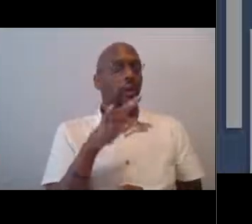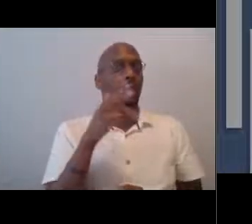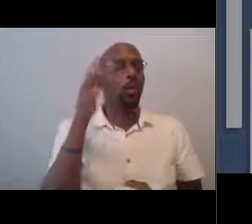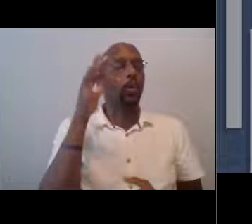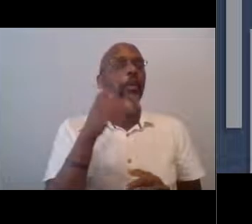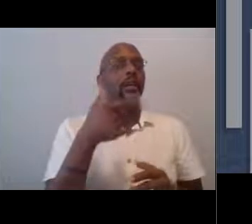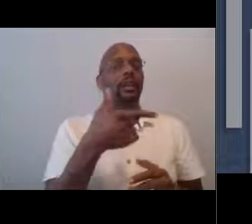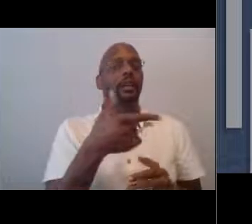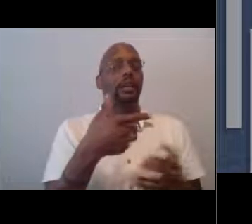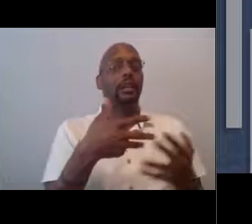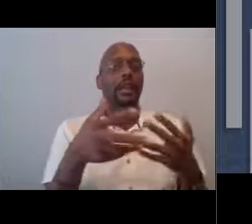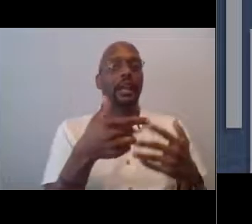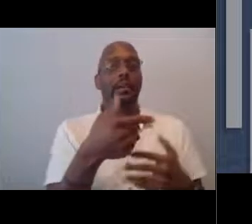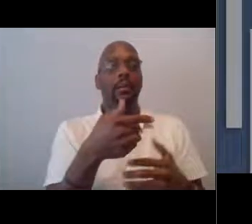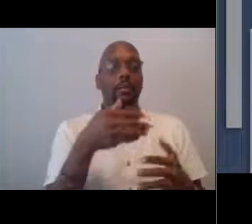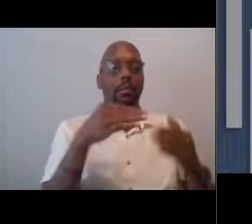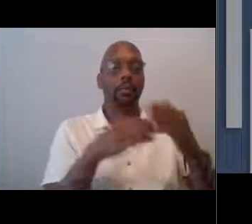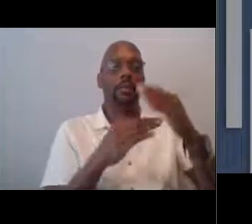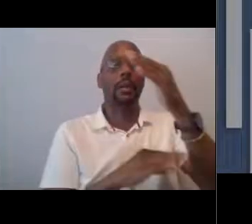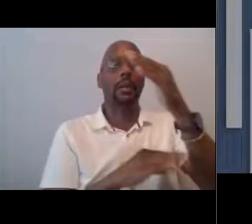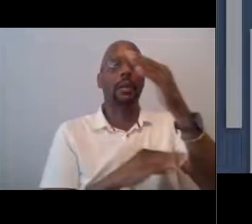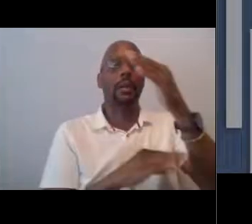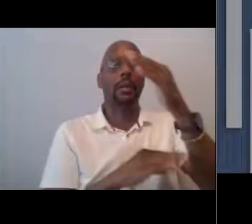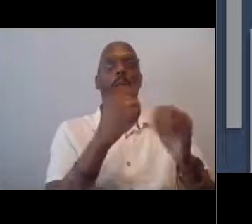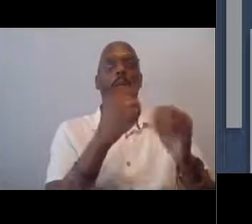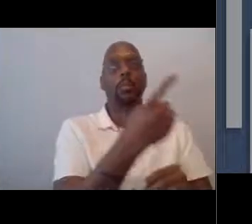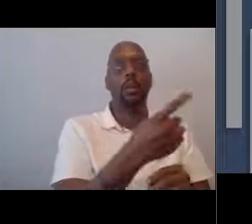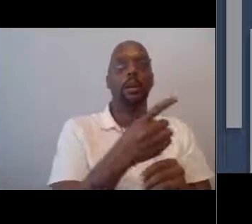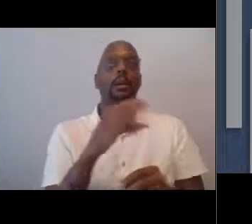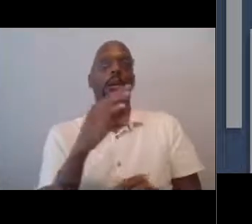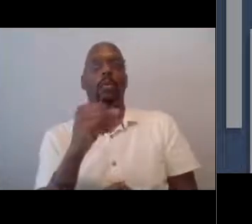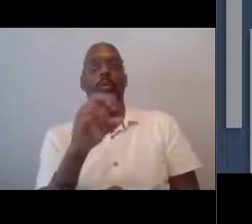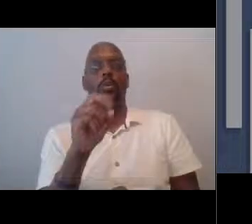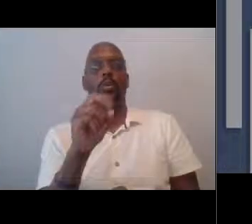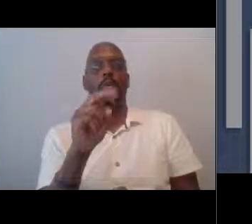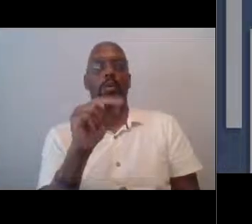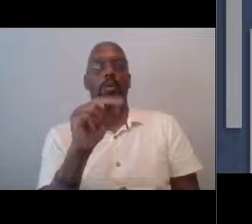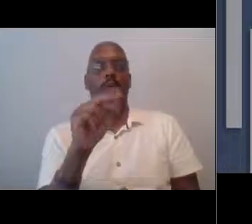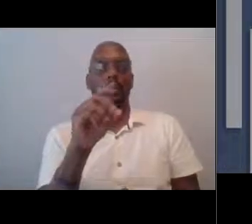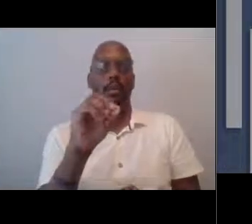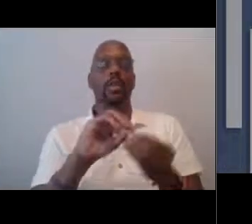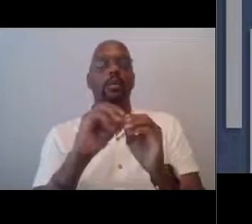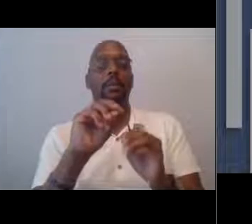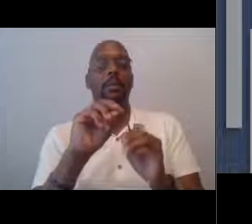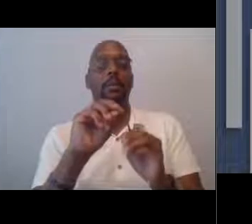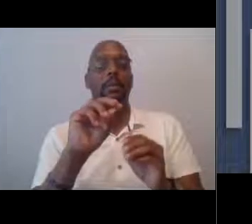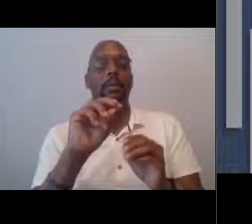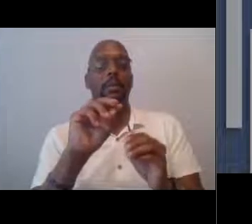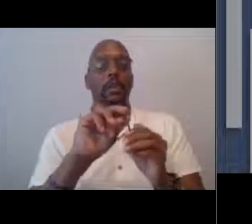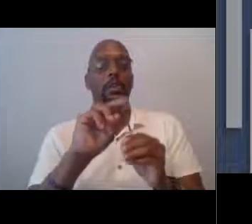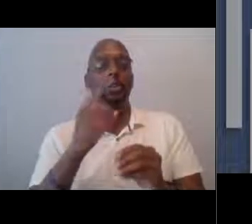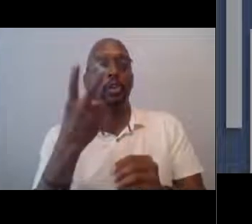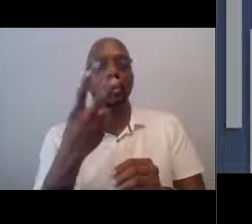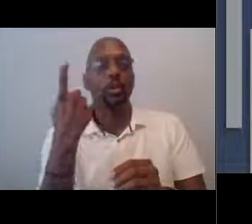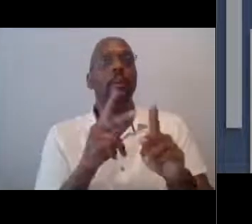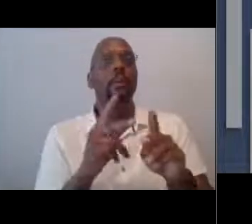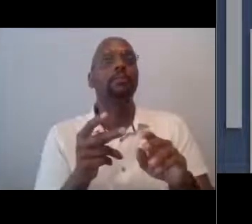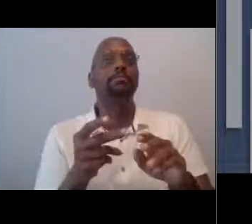And unfortunately, Coronado is not too far away from where I'm sitting here, is #2. We're working